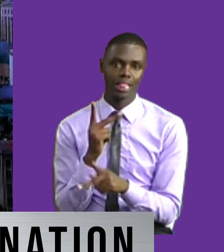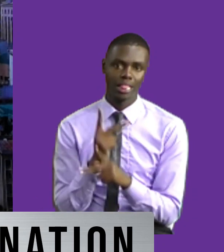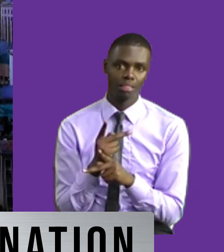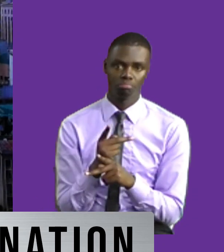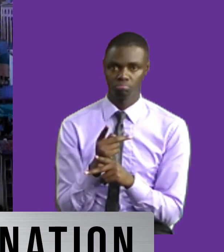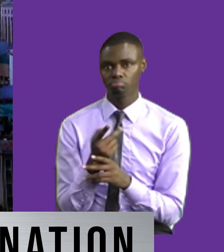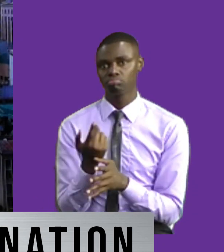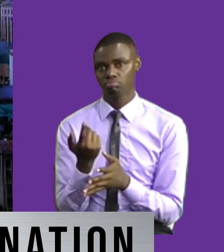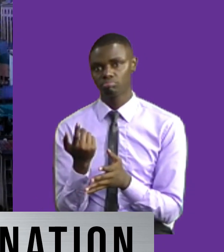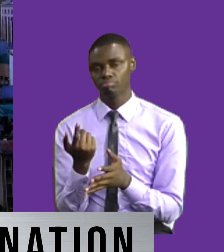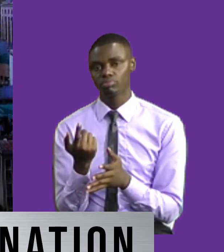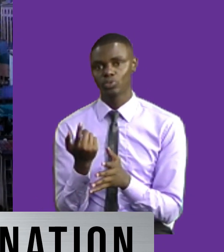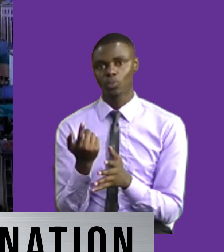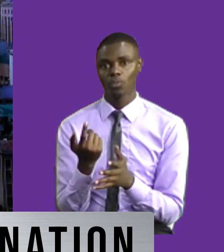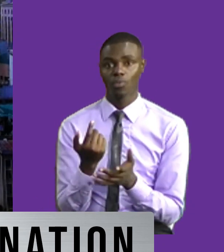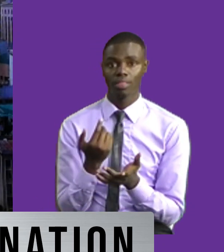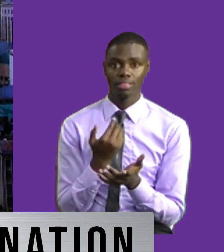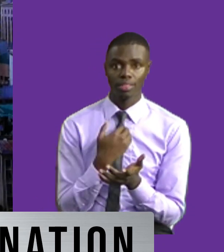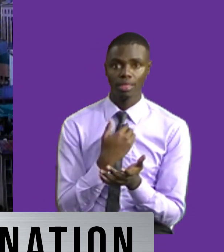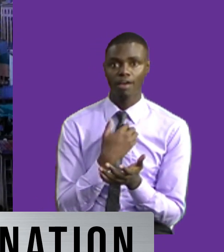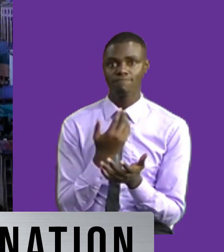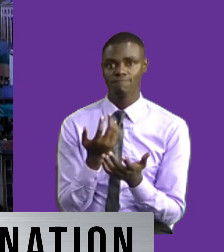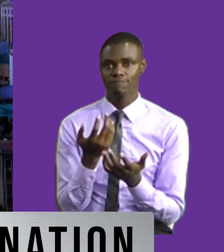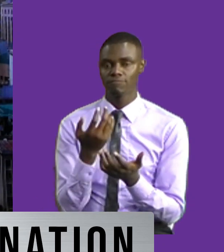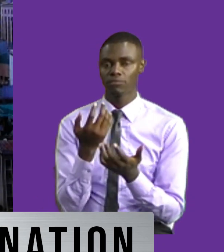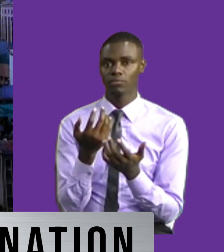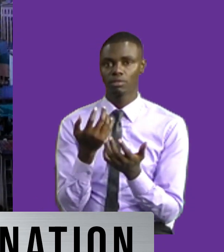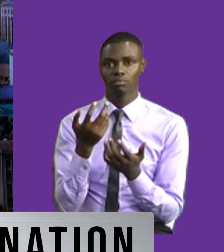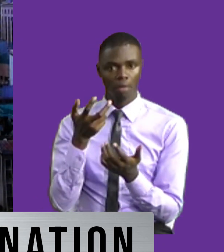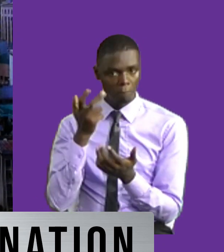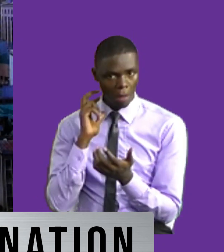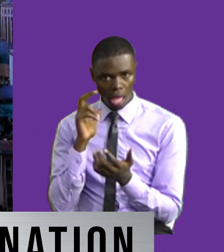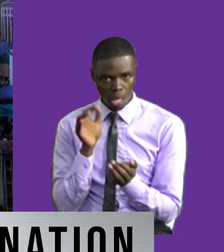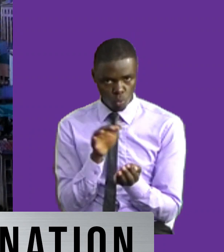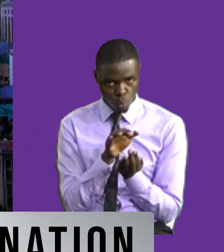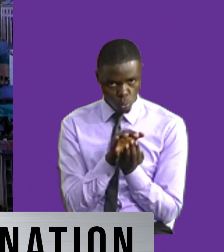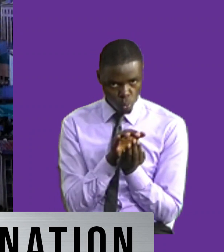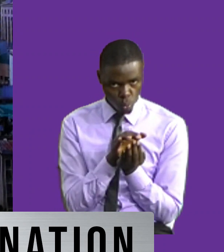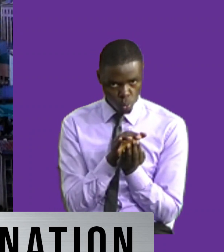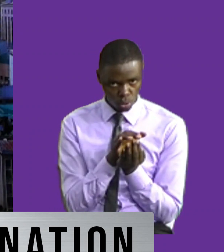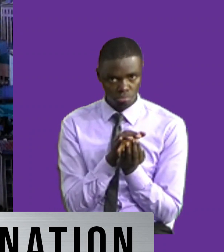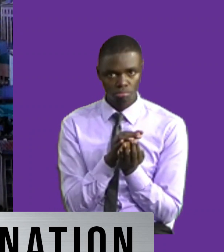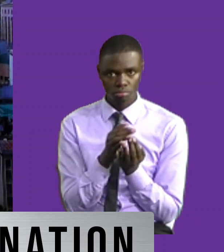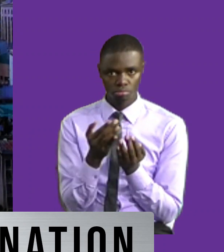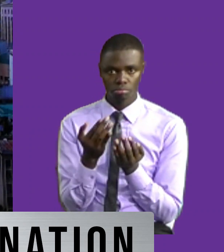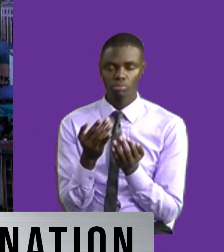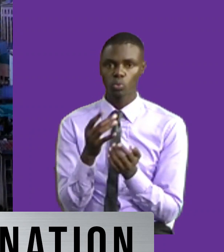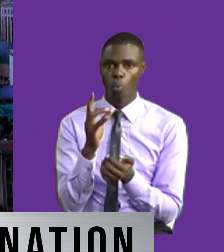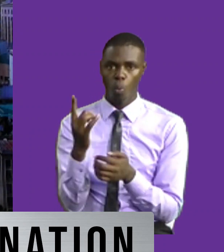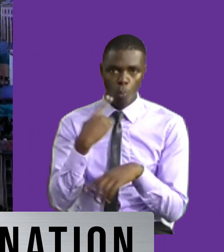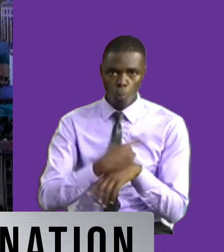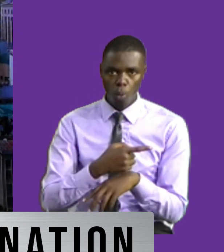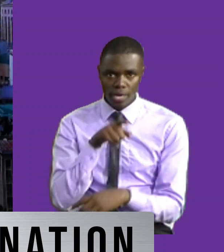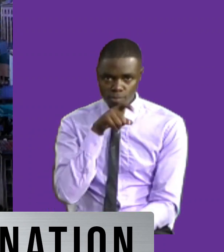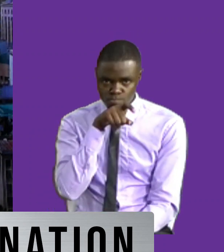are growing, they have got hatcheries, they hatch these day-old chicks, and they would like to market